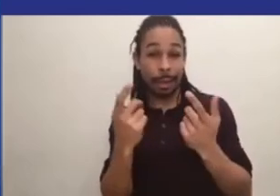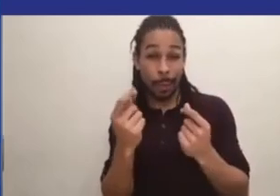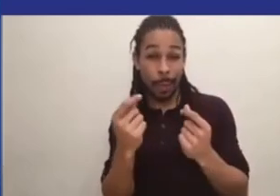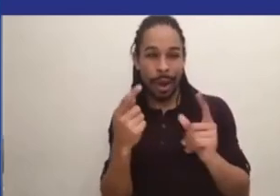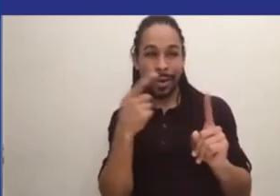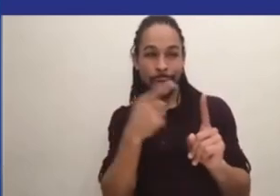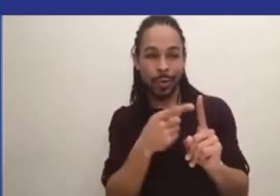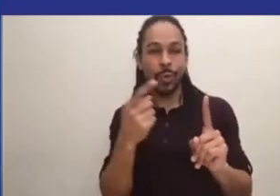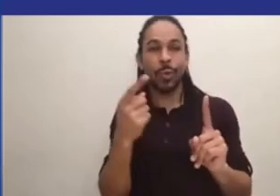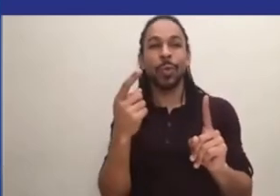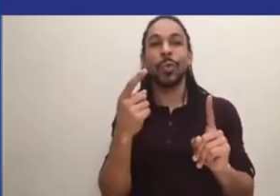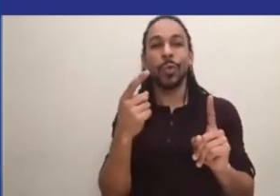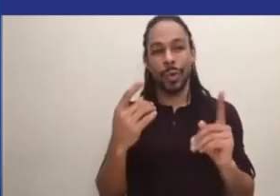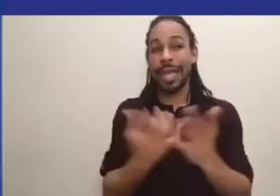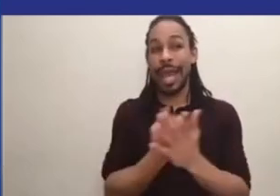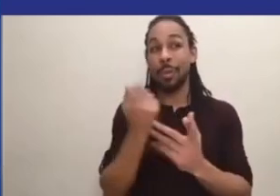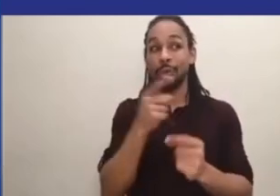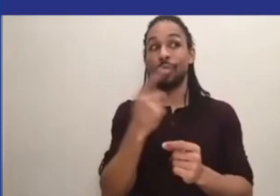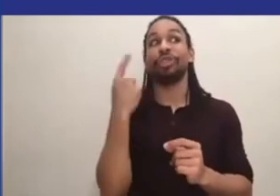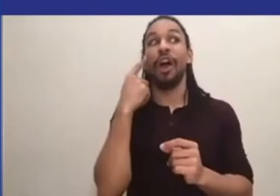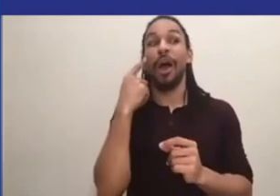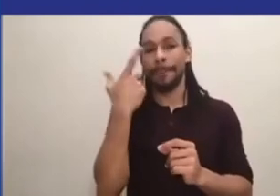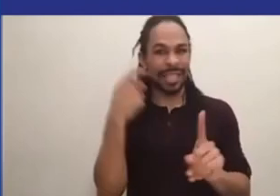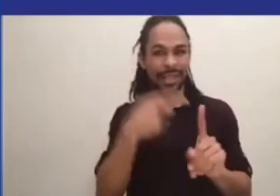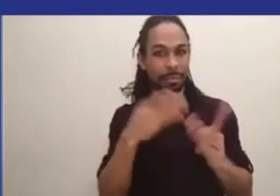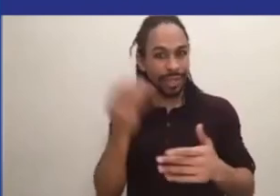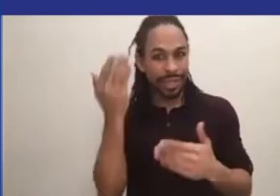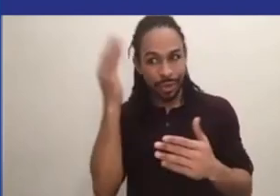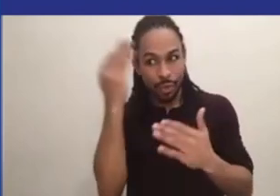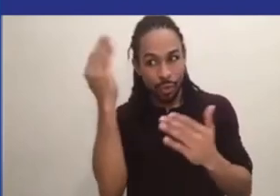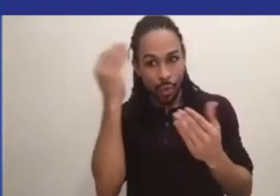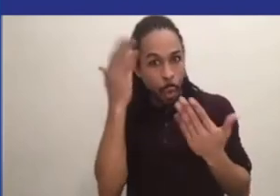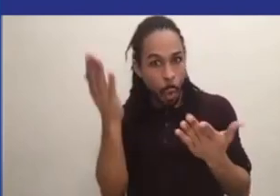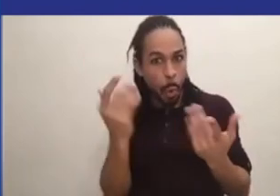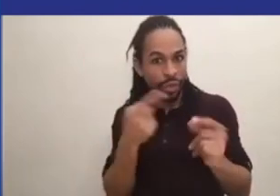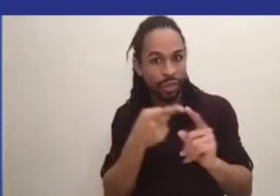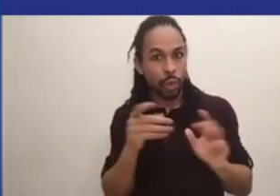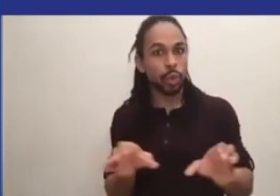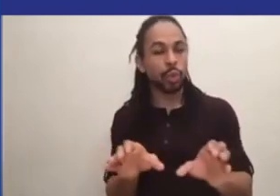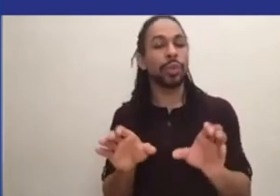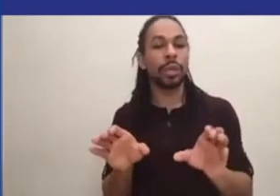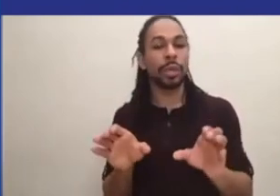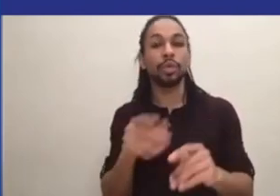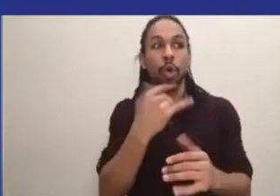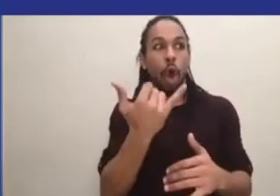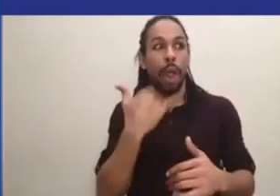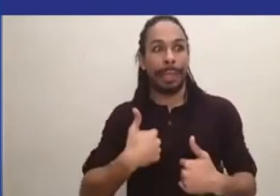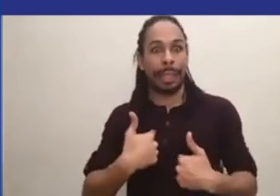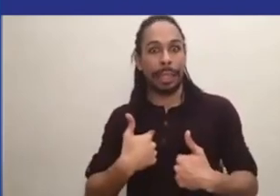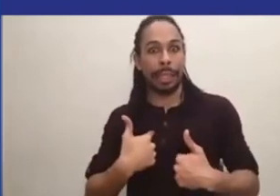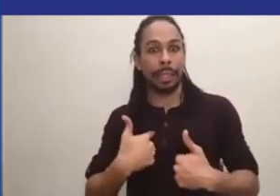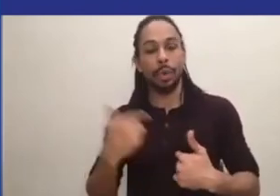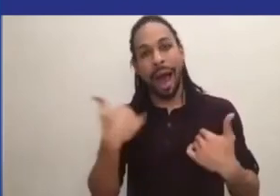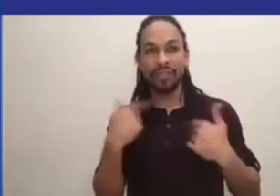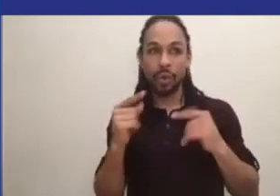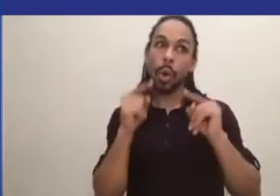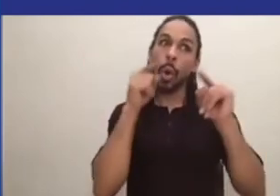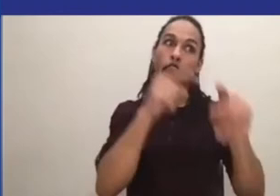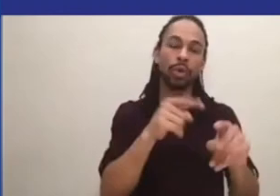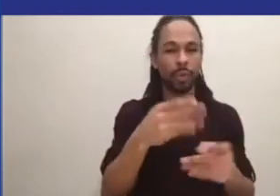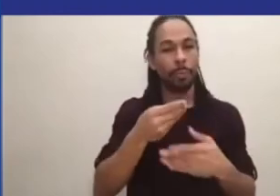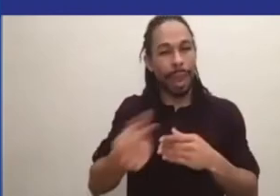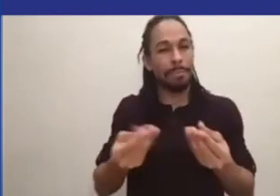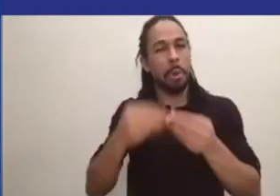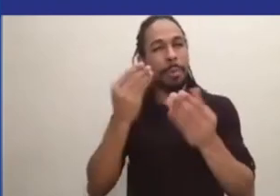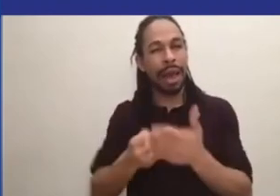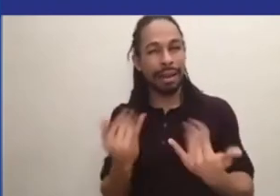what you thought you were getting because they don't know what they're doing, you know? And I think we can only do so much in the sense